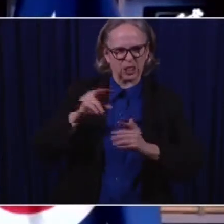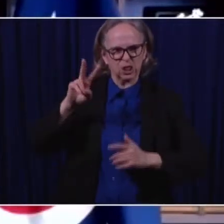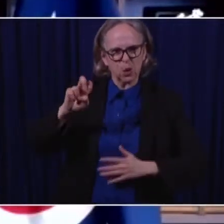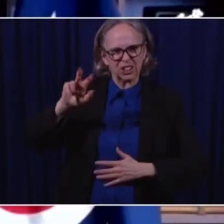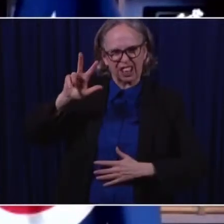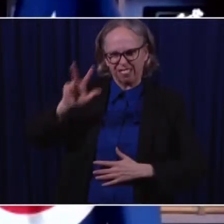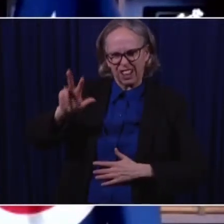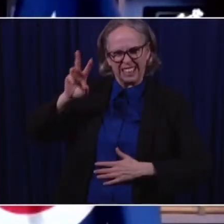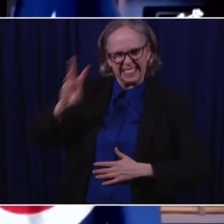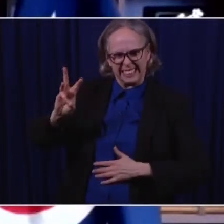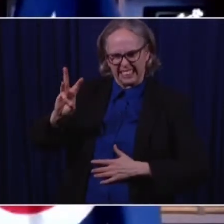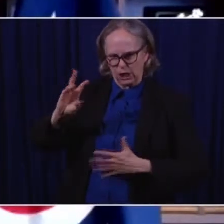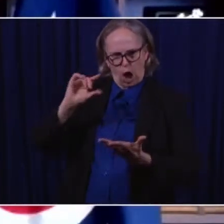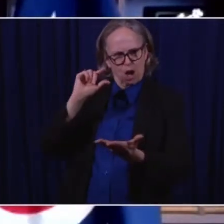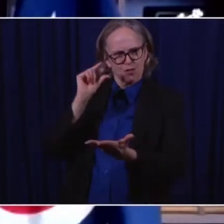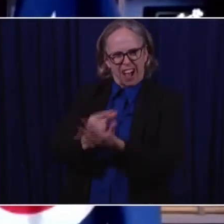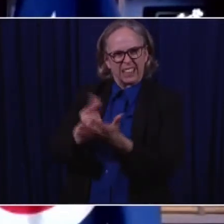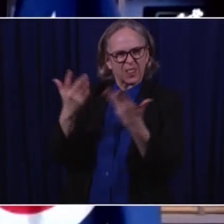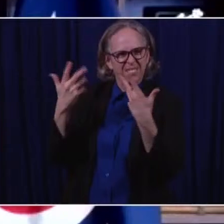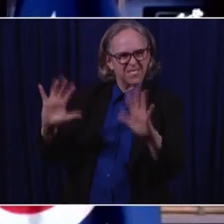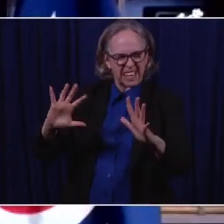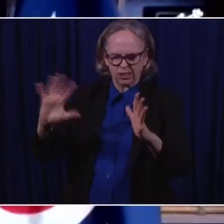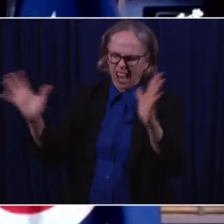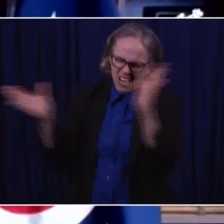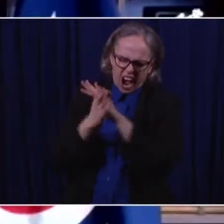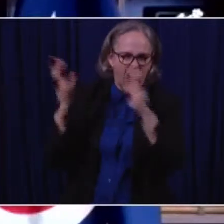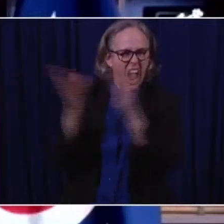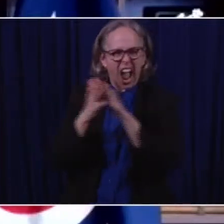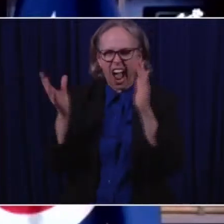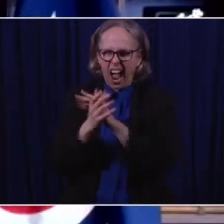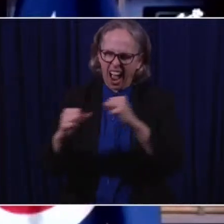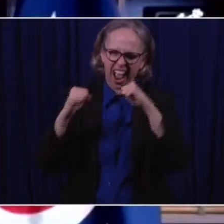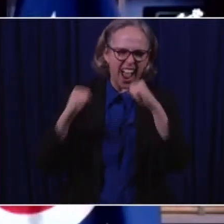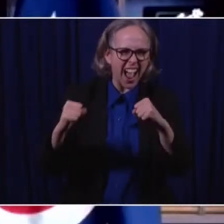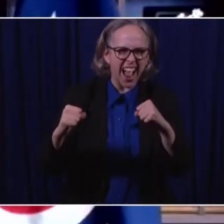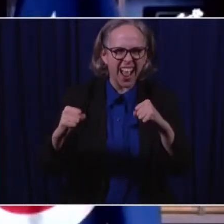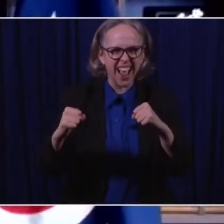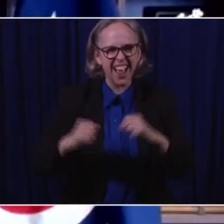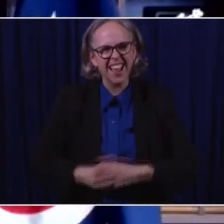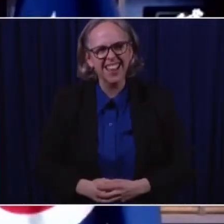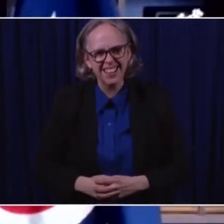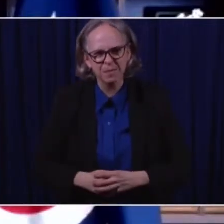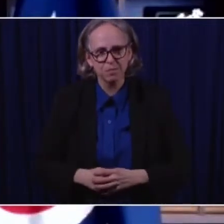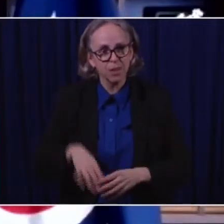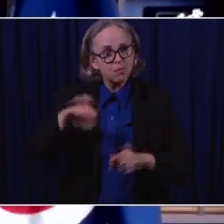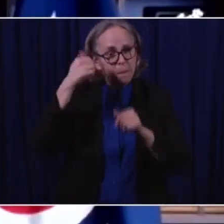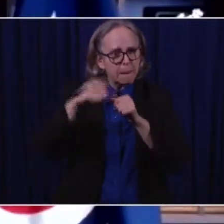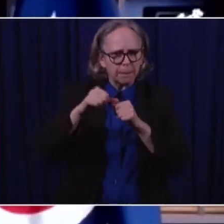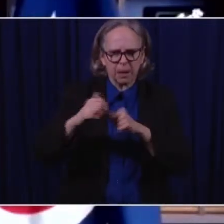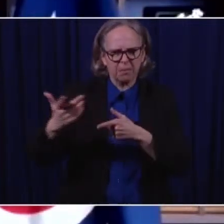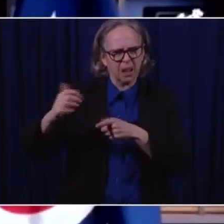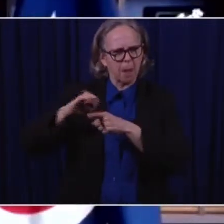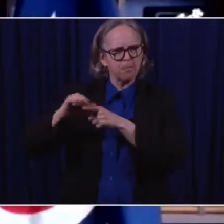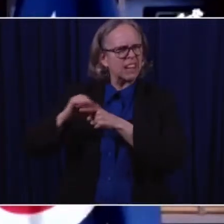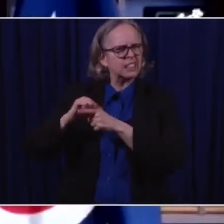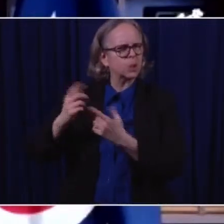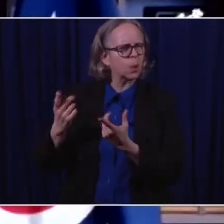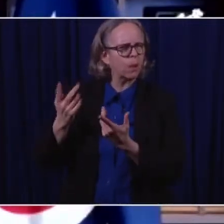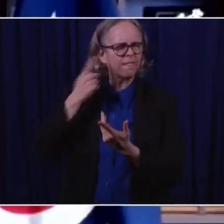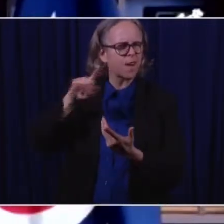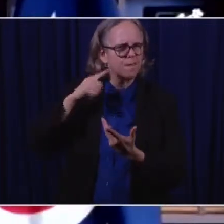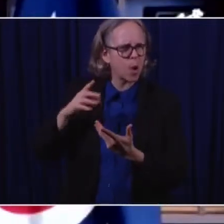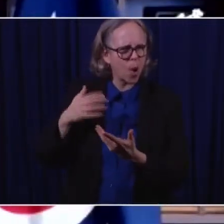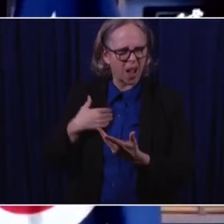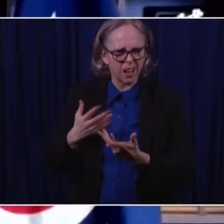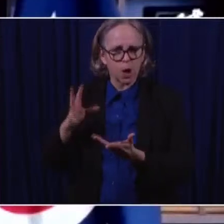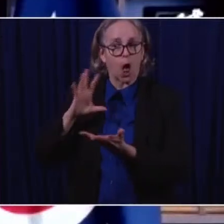So congratulations to all those graduates. Remember how an apprenticeship works. You earn while you learn. On